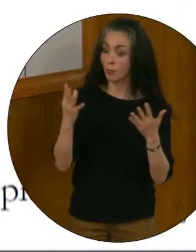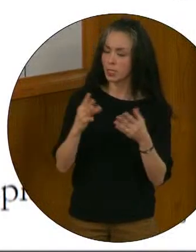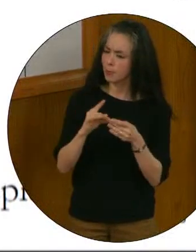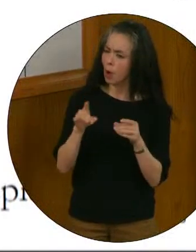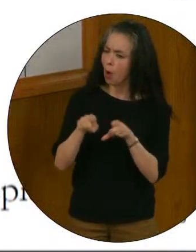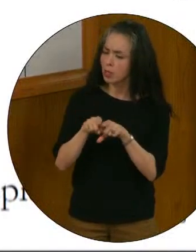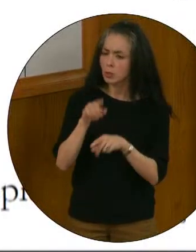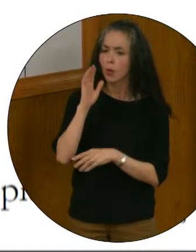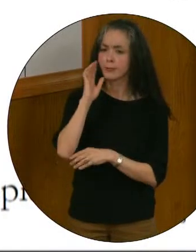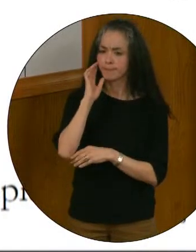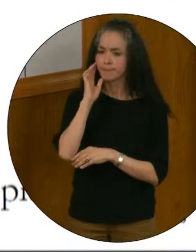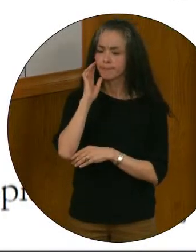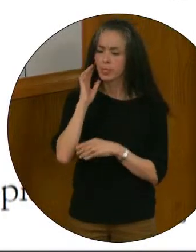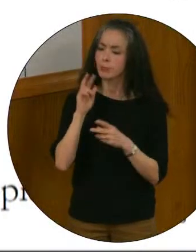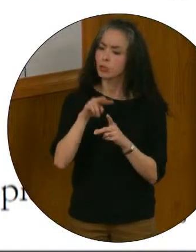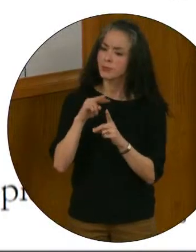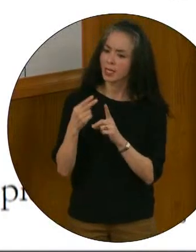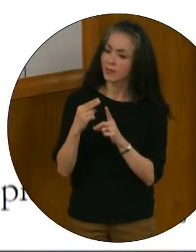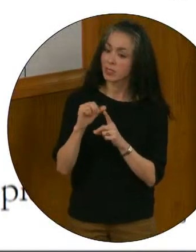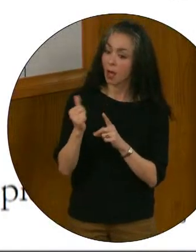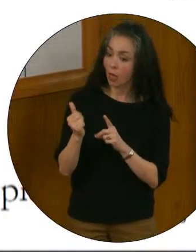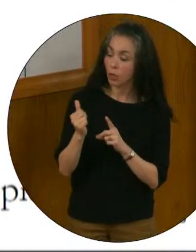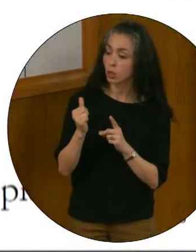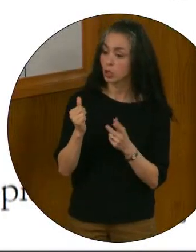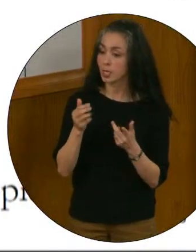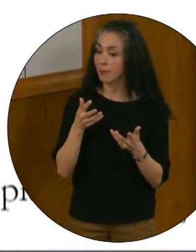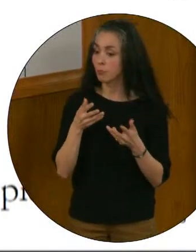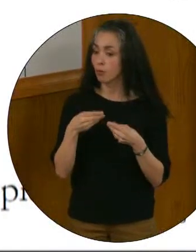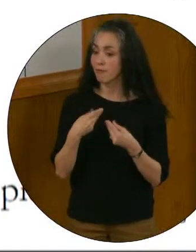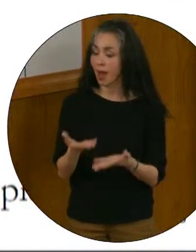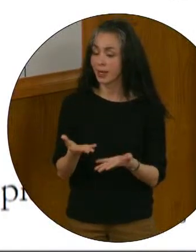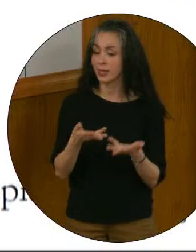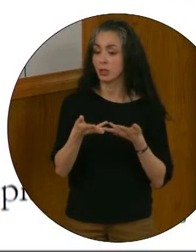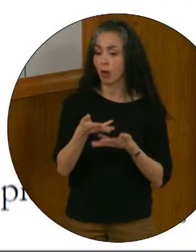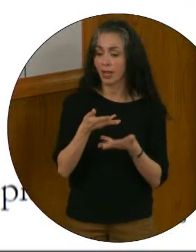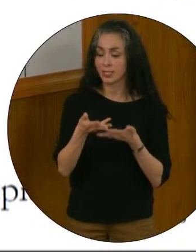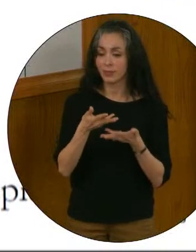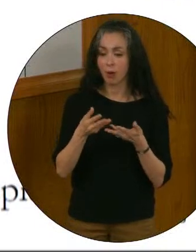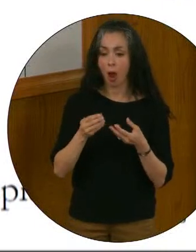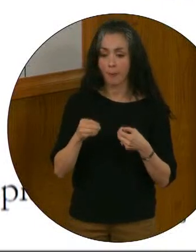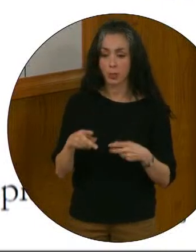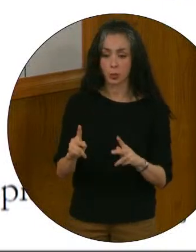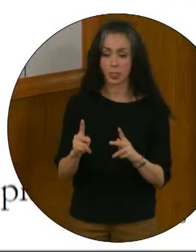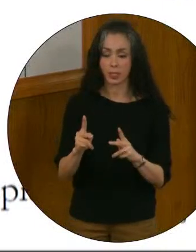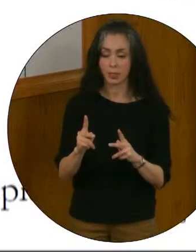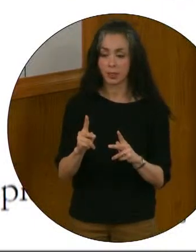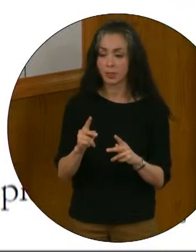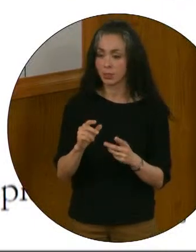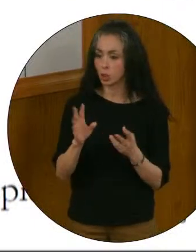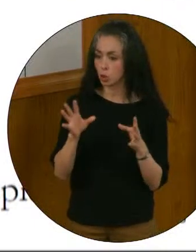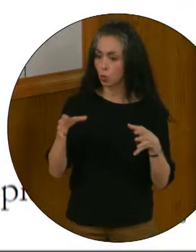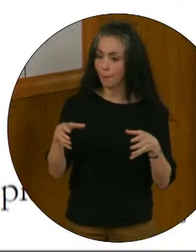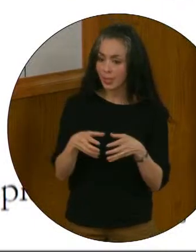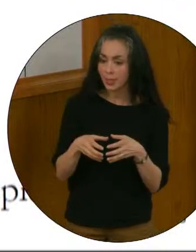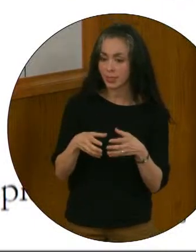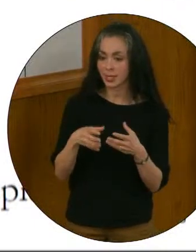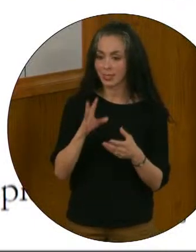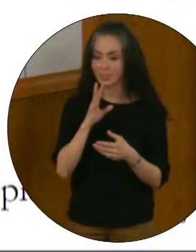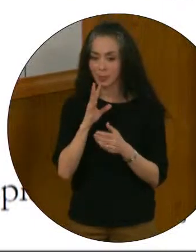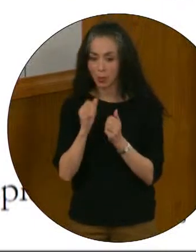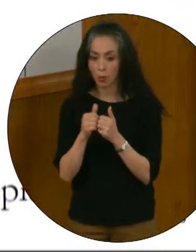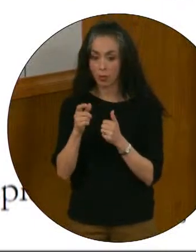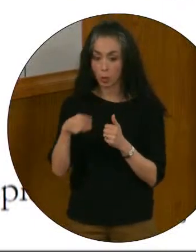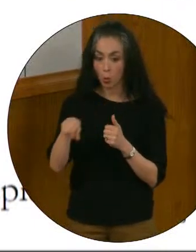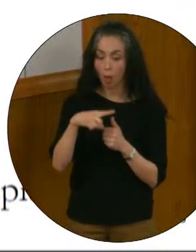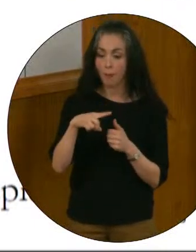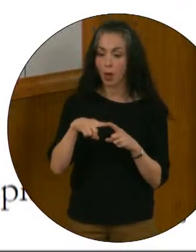to the perspectives of others and provided an interactive opportunity not only to meet and speak with you all, but also